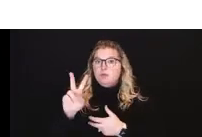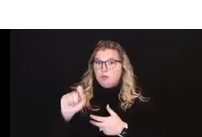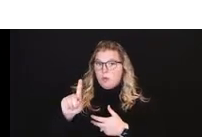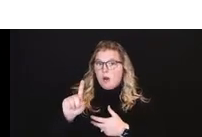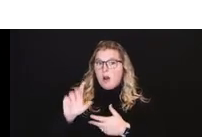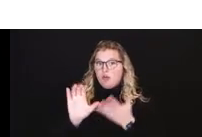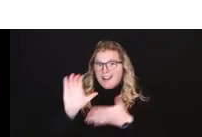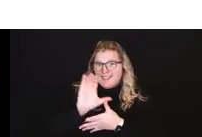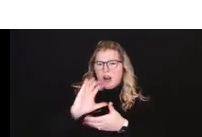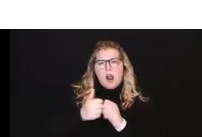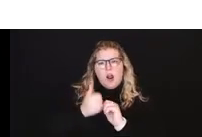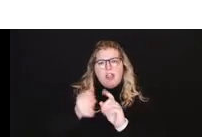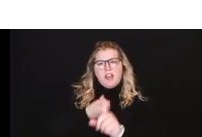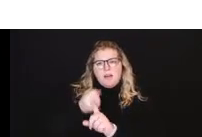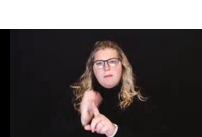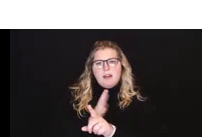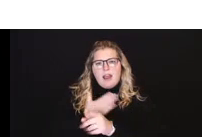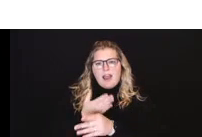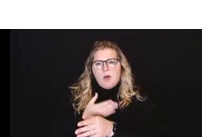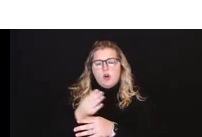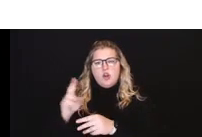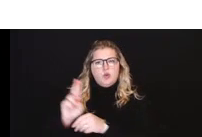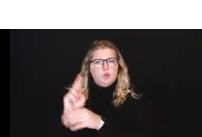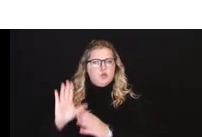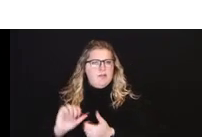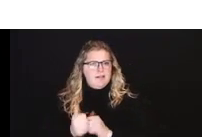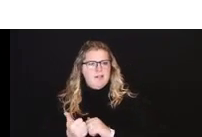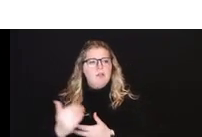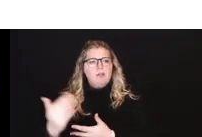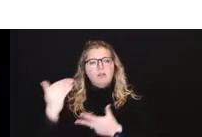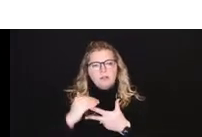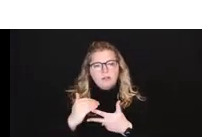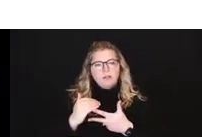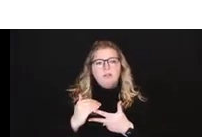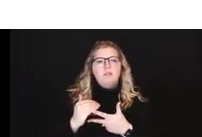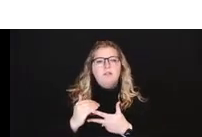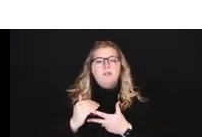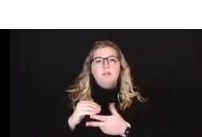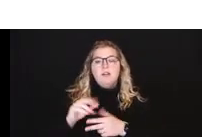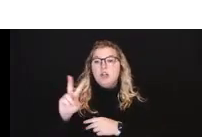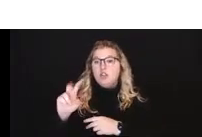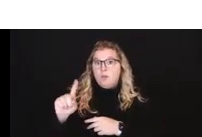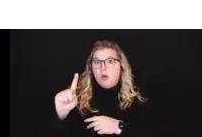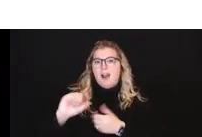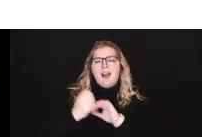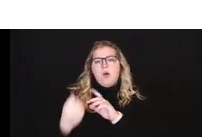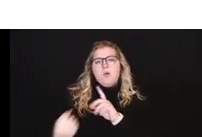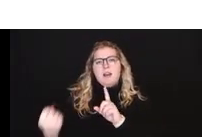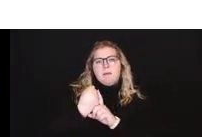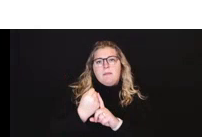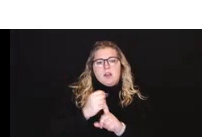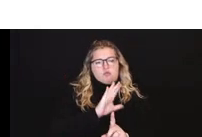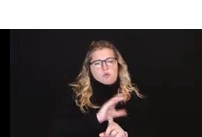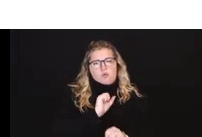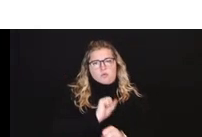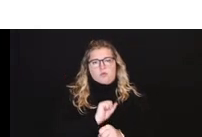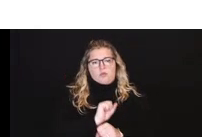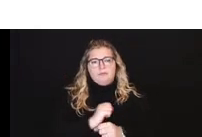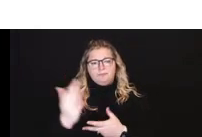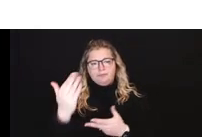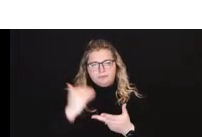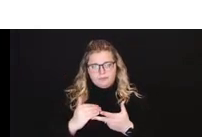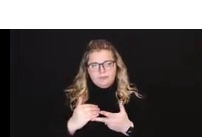criteria impact our end user. We want you to think about how will it impact what you do. And we